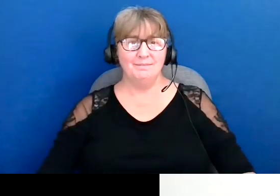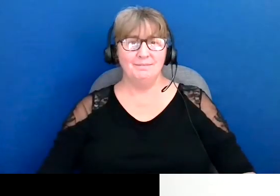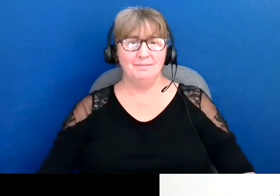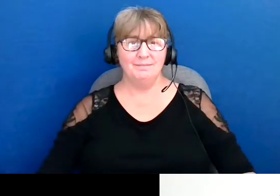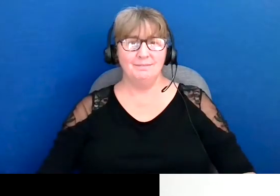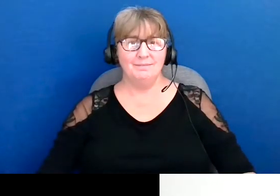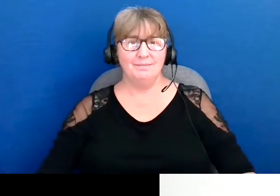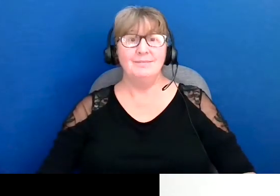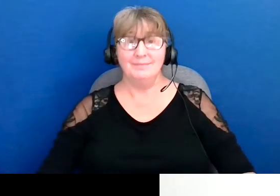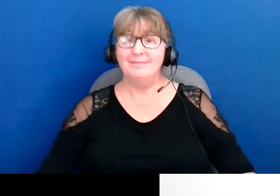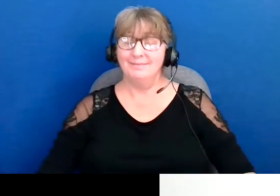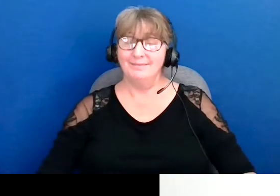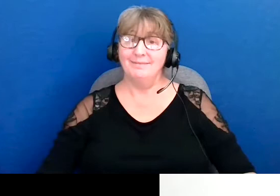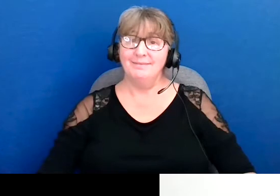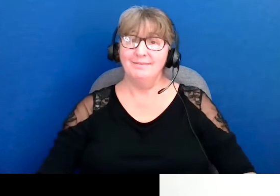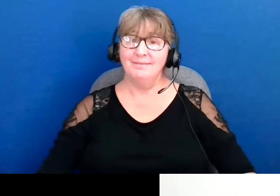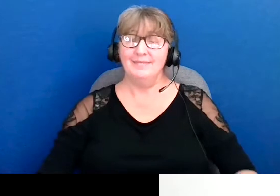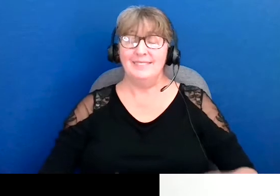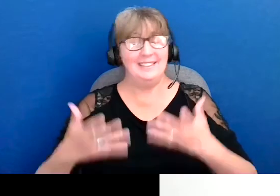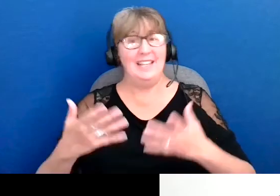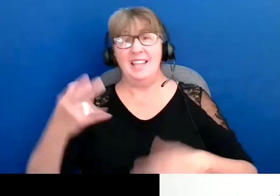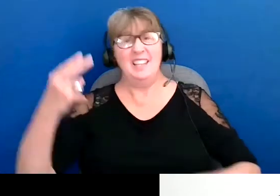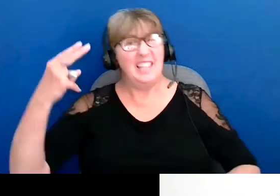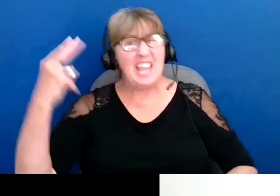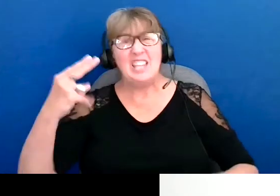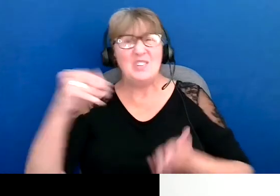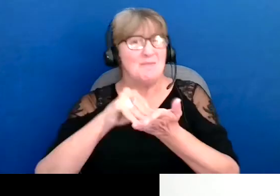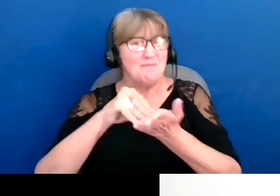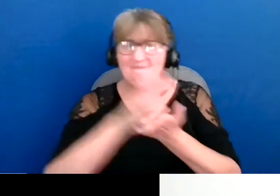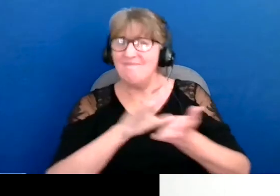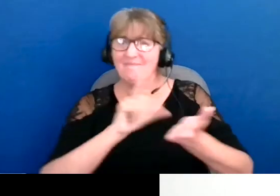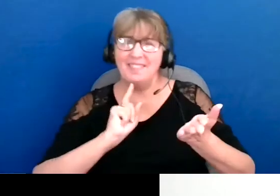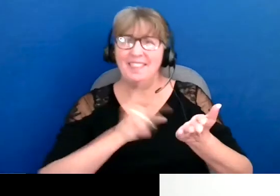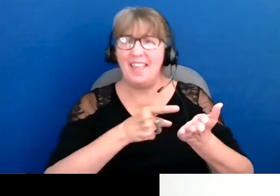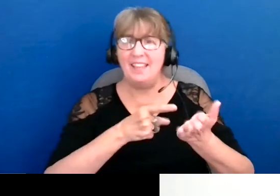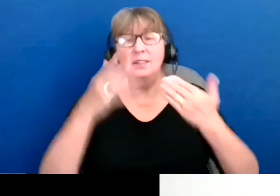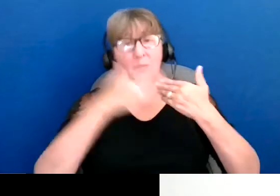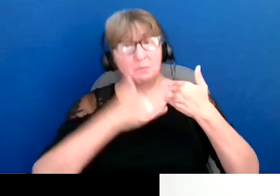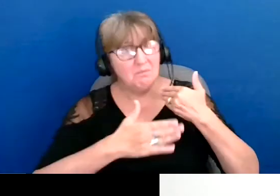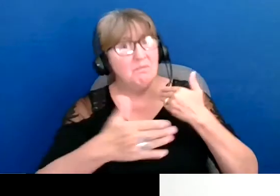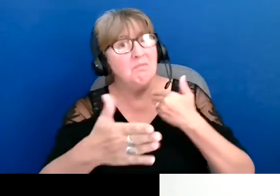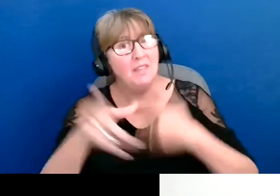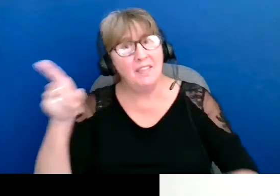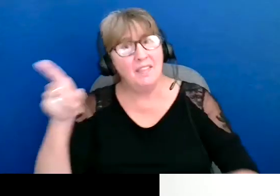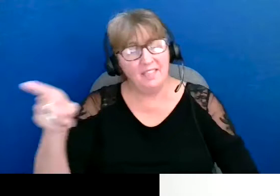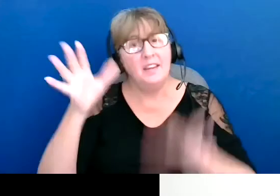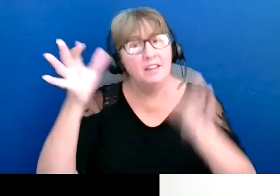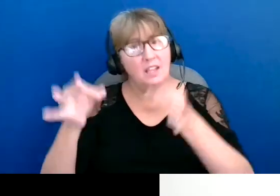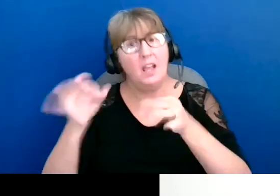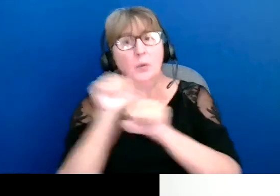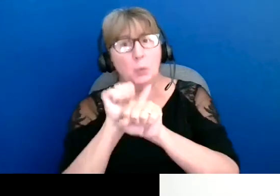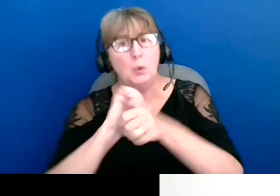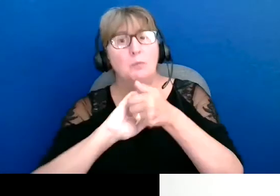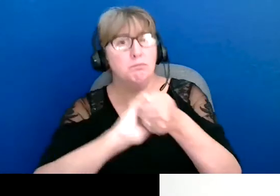And after the company Script agreed to work with the National Federation of the Blind